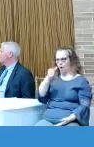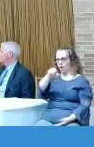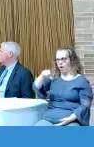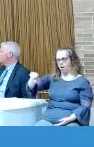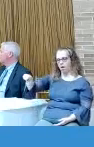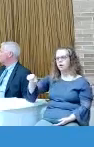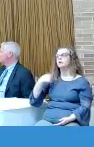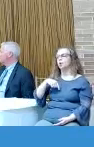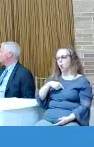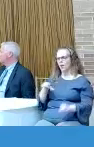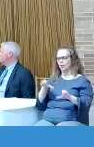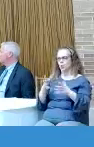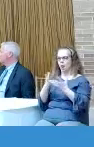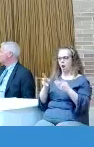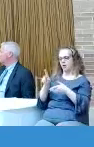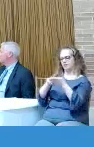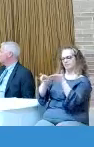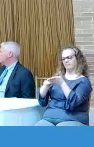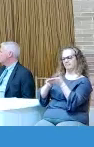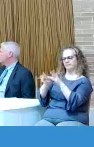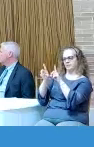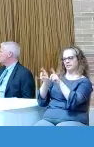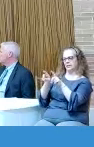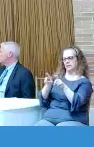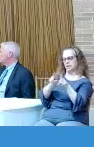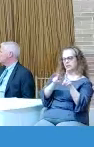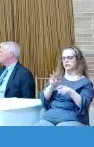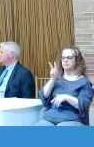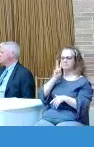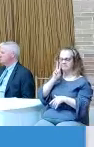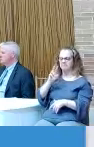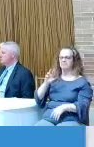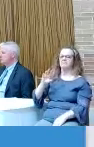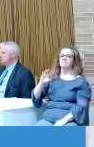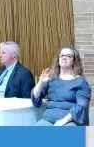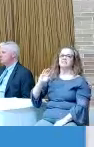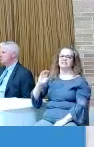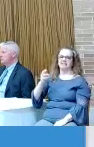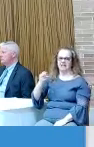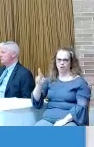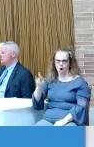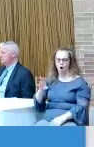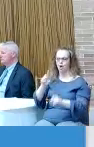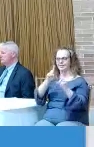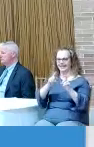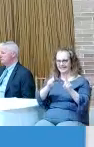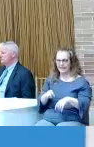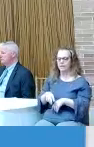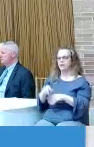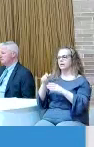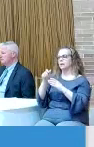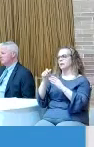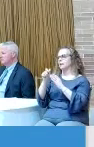other organizations are doing a lot of testing CHR is doing testing the Attorney General's office is doing testing I